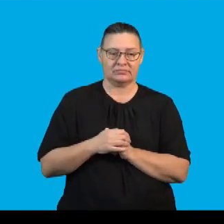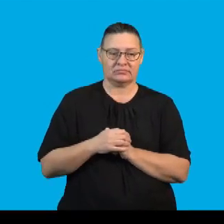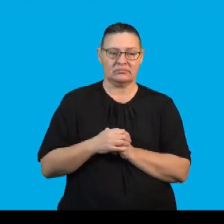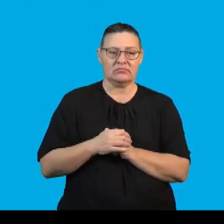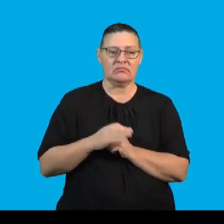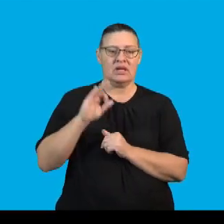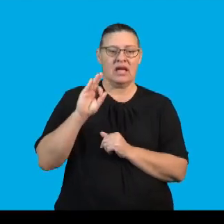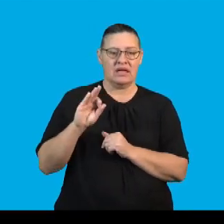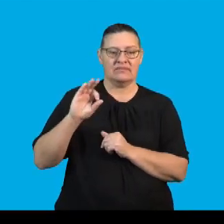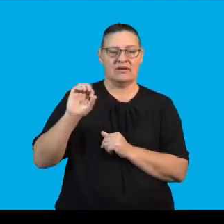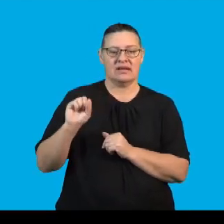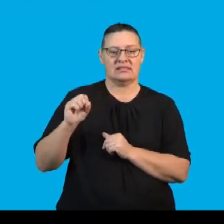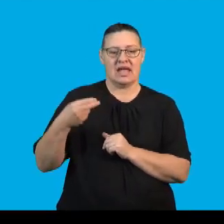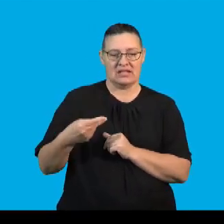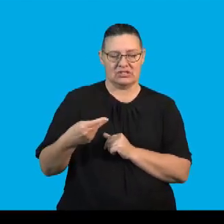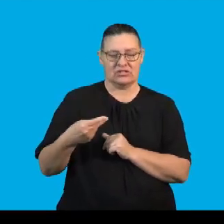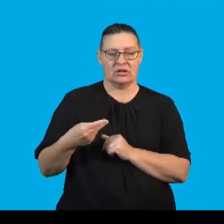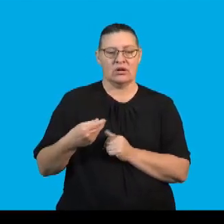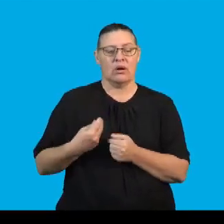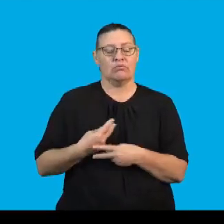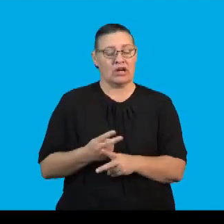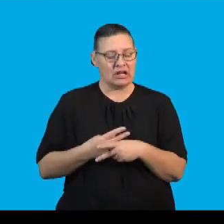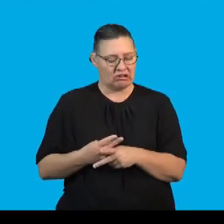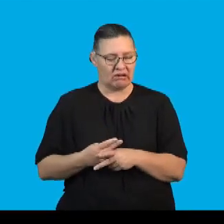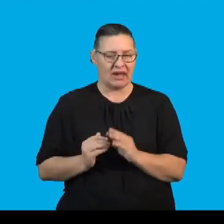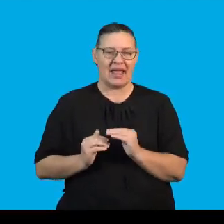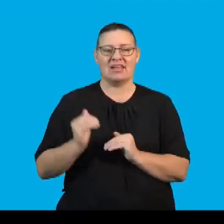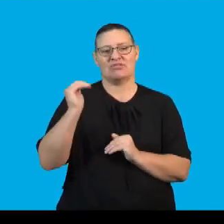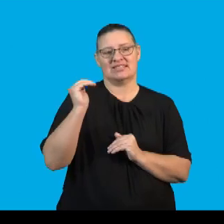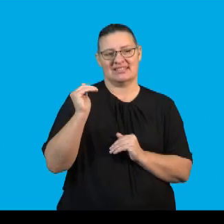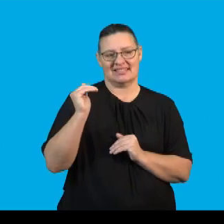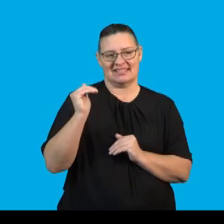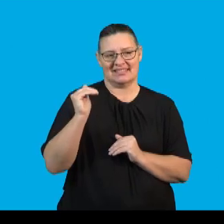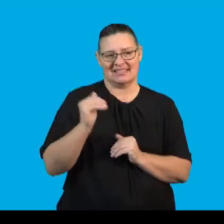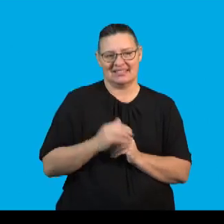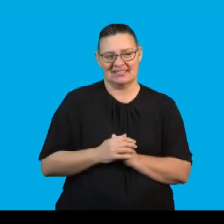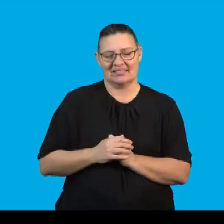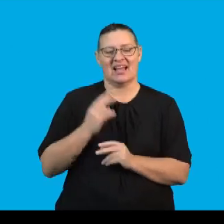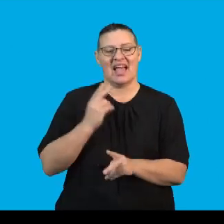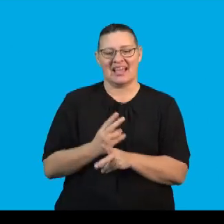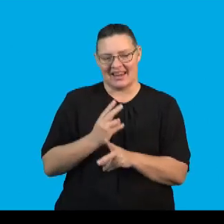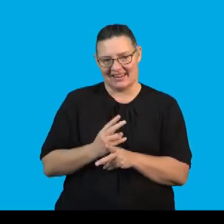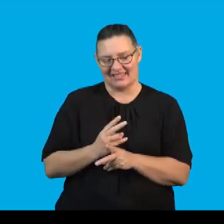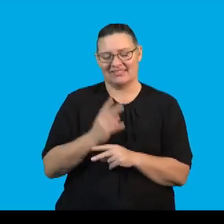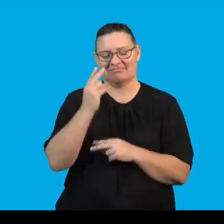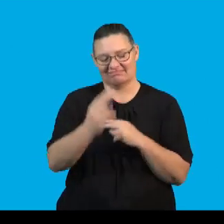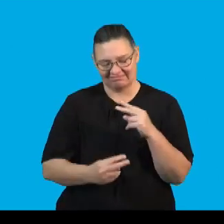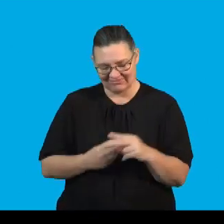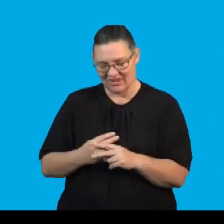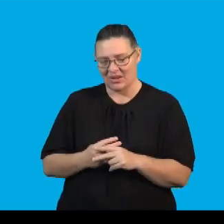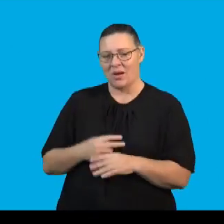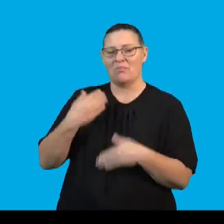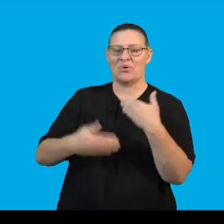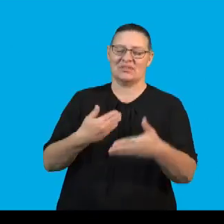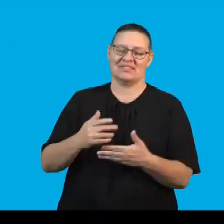now, and then this female is now undergoing menstruation. And again, the process